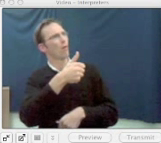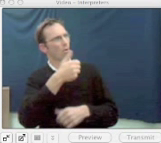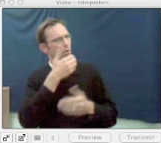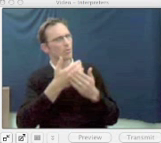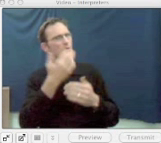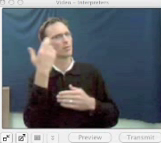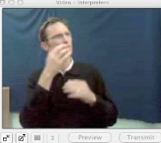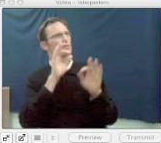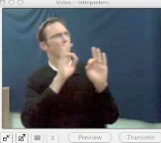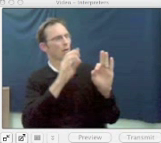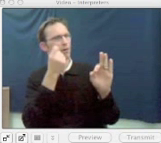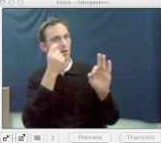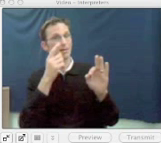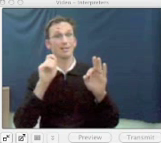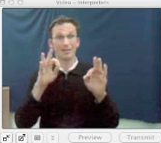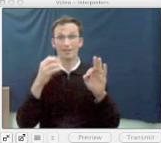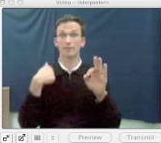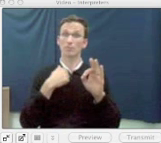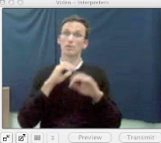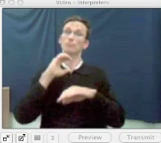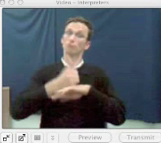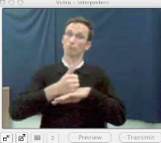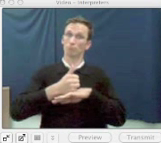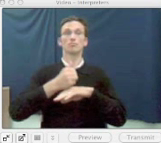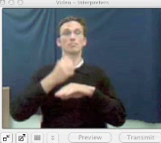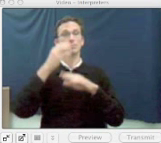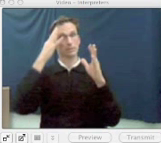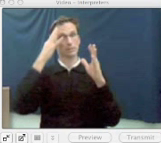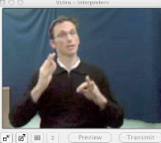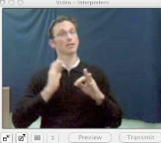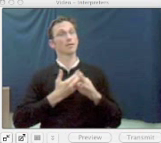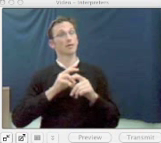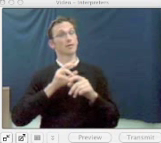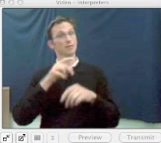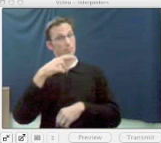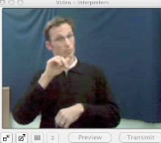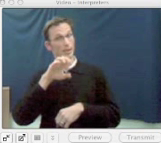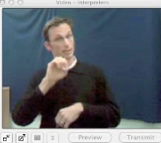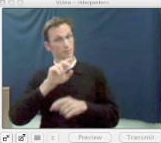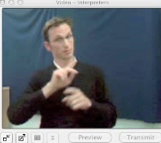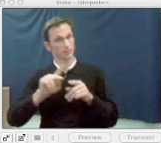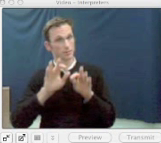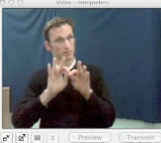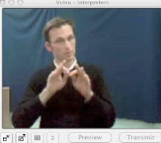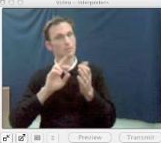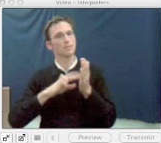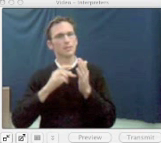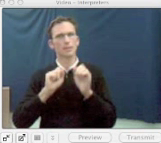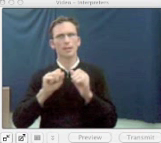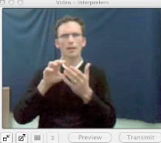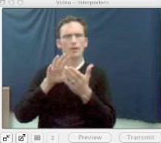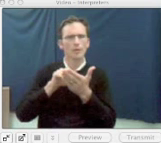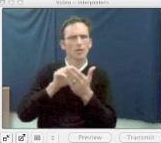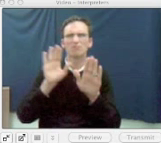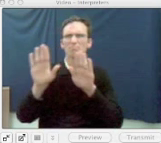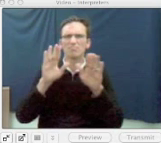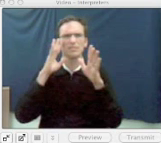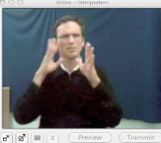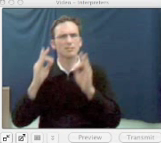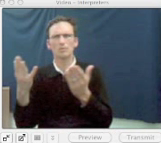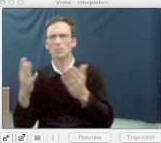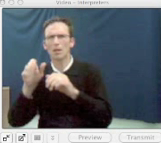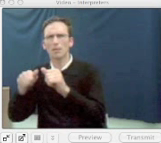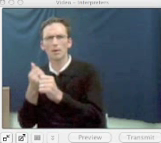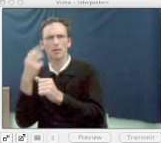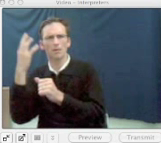as everybody's in a practice profession mentality, the decisions that we make and learn from those decisions. Reflective practice